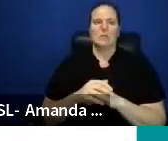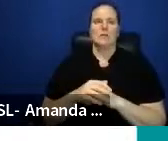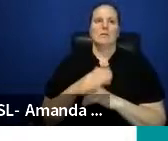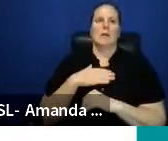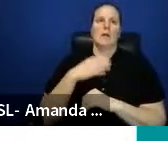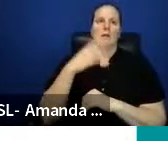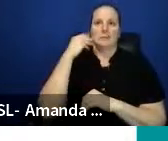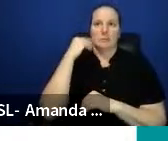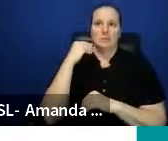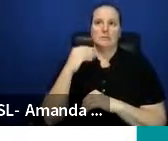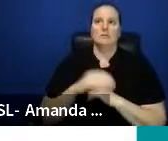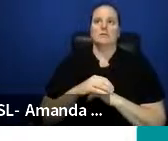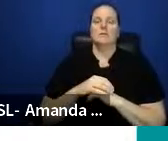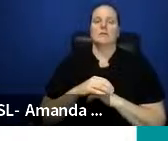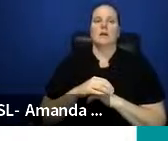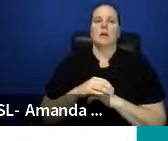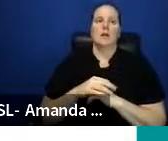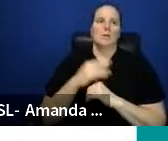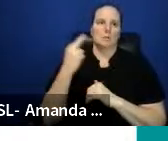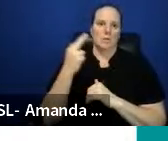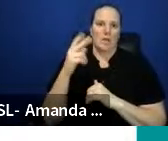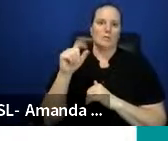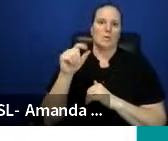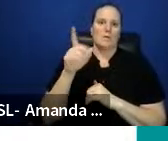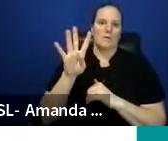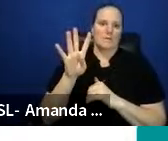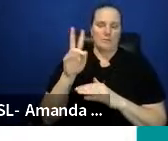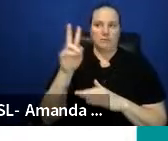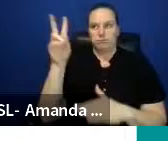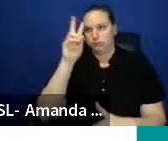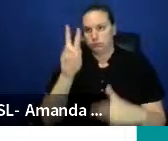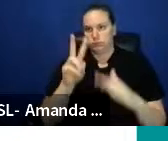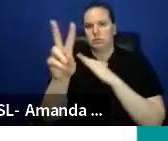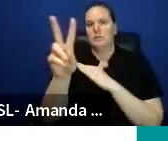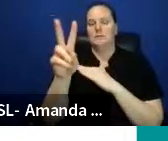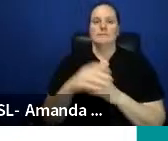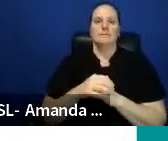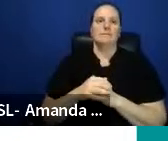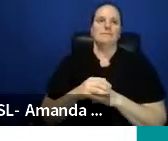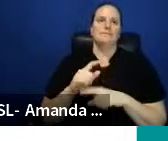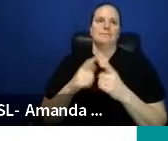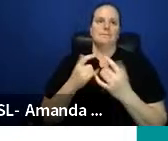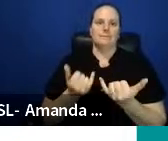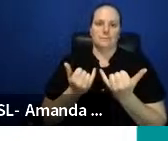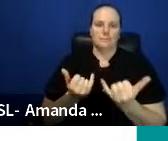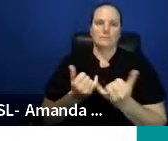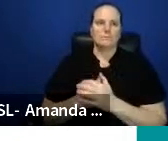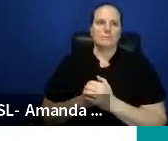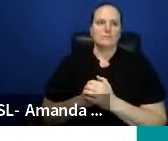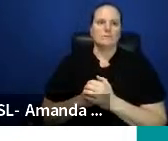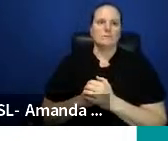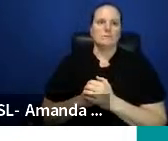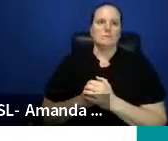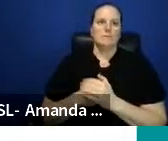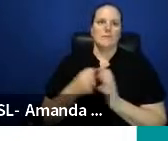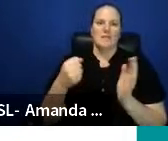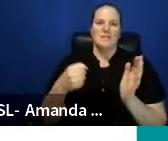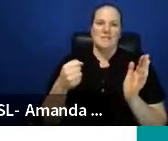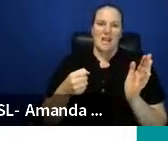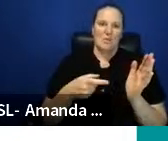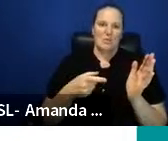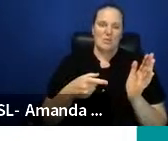experience, I realized this is a 2045 projection, but currently the